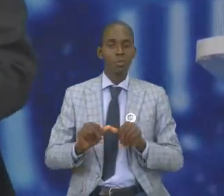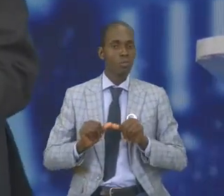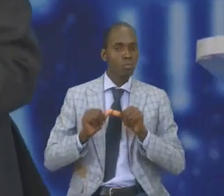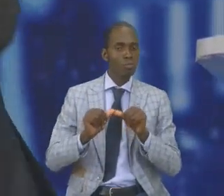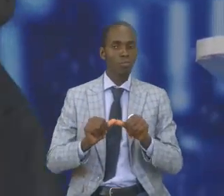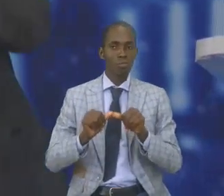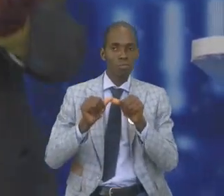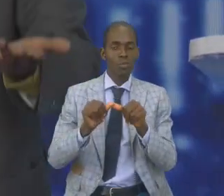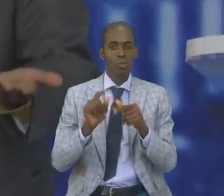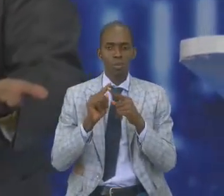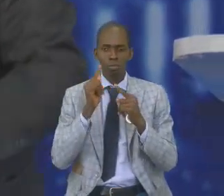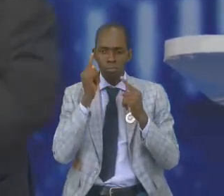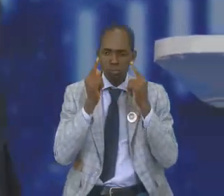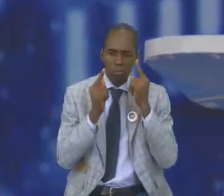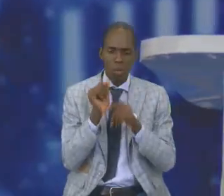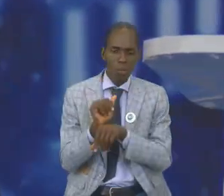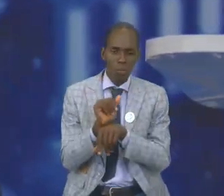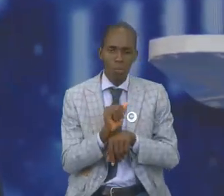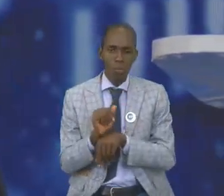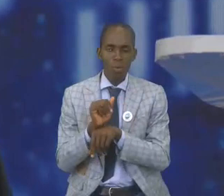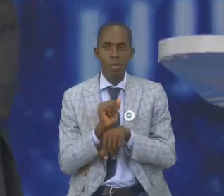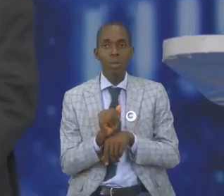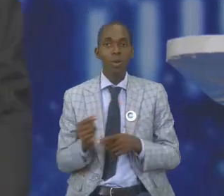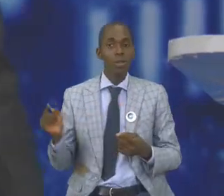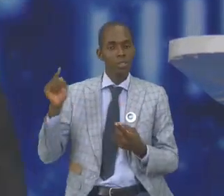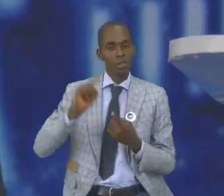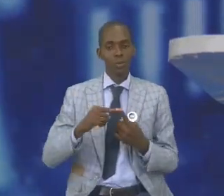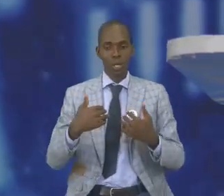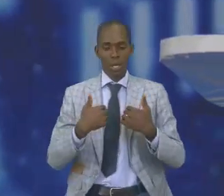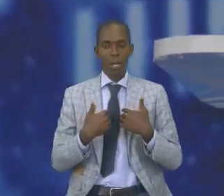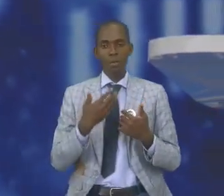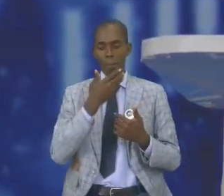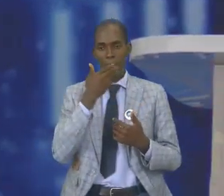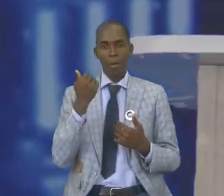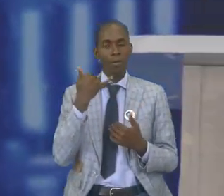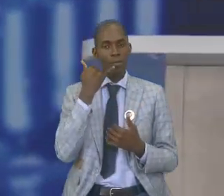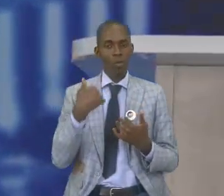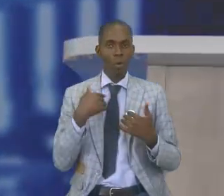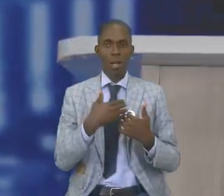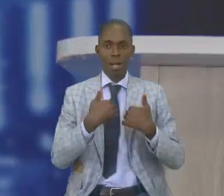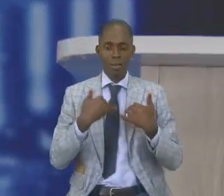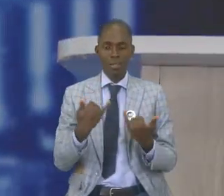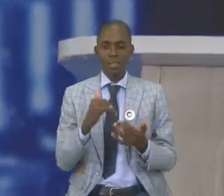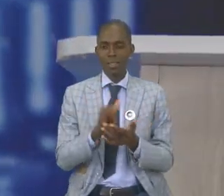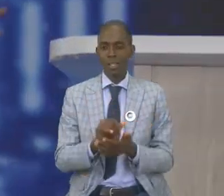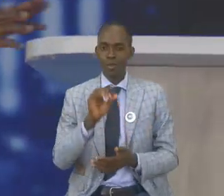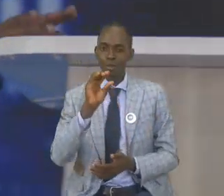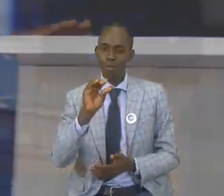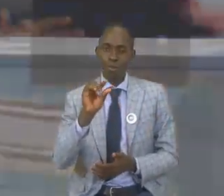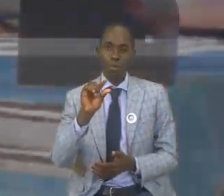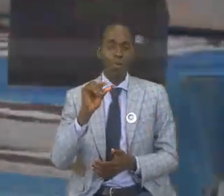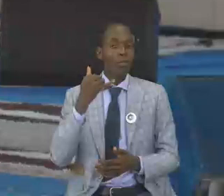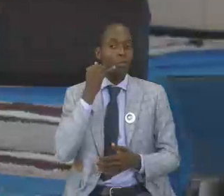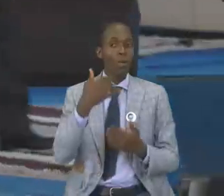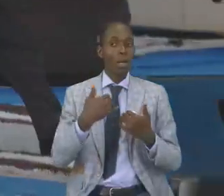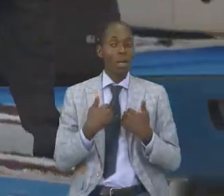on thinking, until what you have today in that little cell phone you have in your hand, it